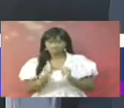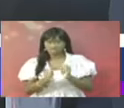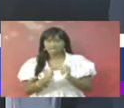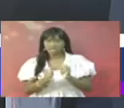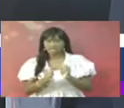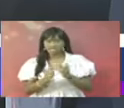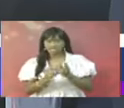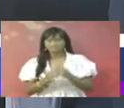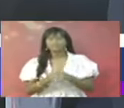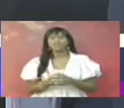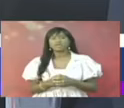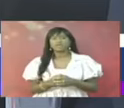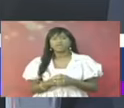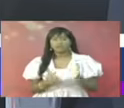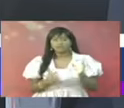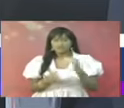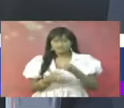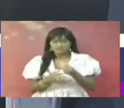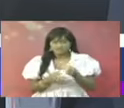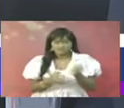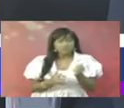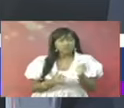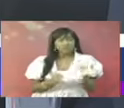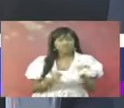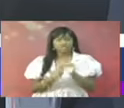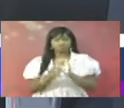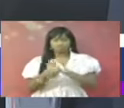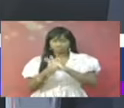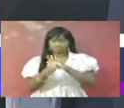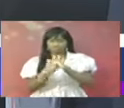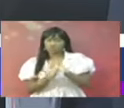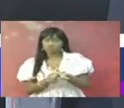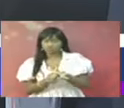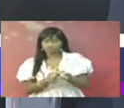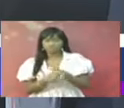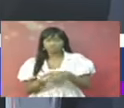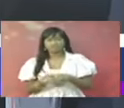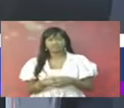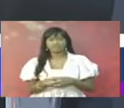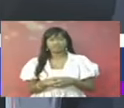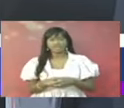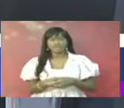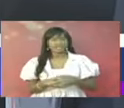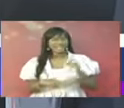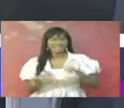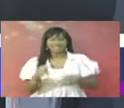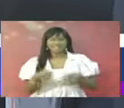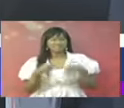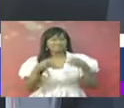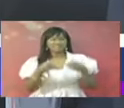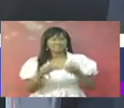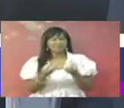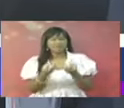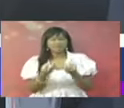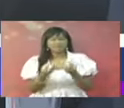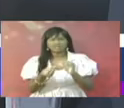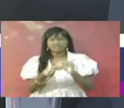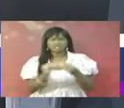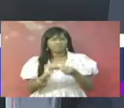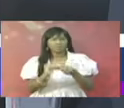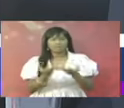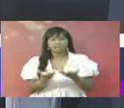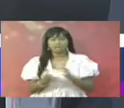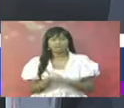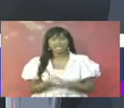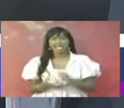that was being regularly or rigorously collected, it's not something that we can give a statistic on. And no, I do